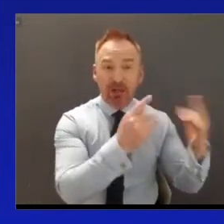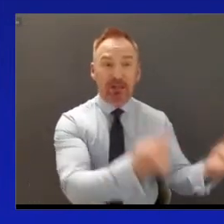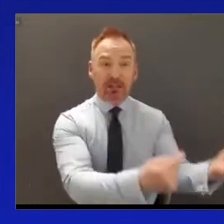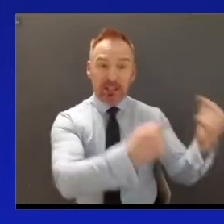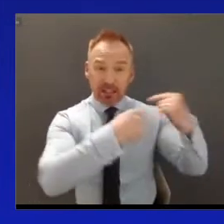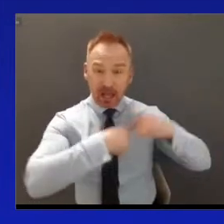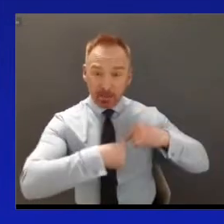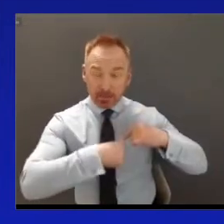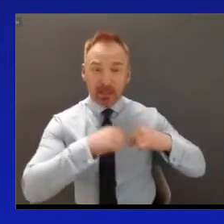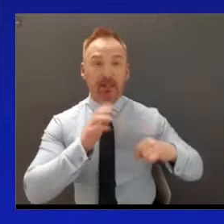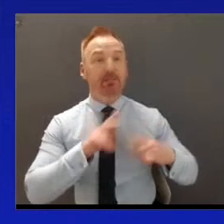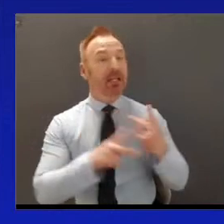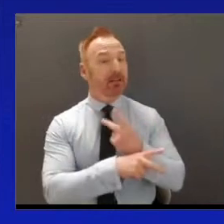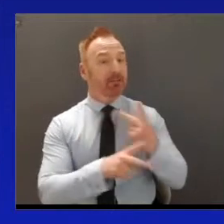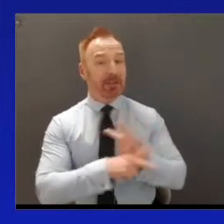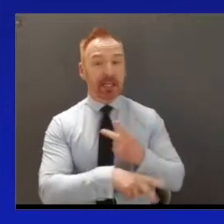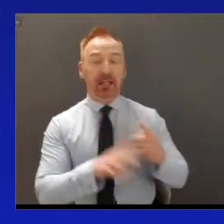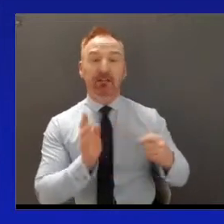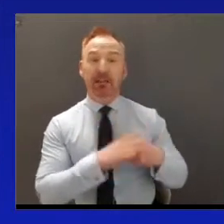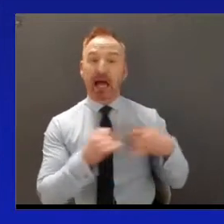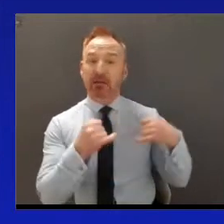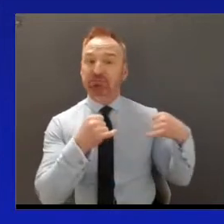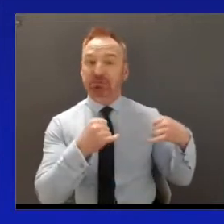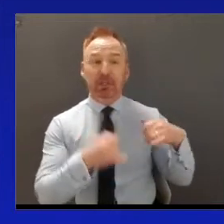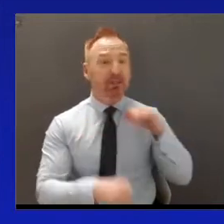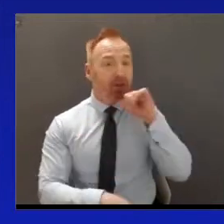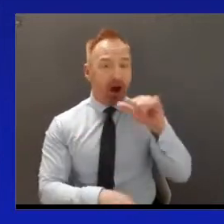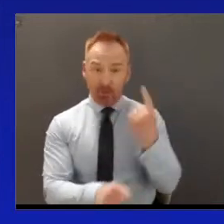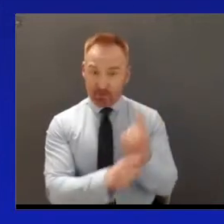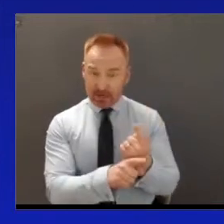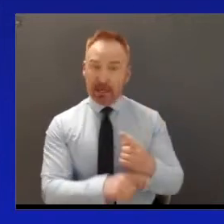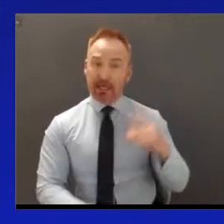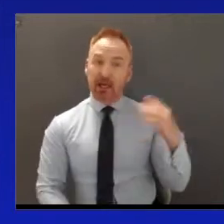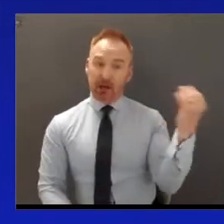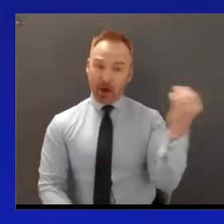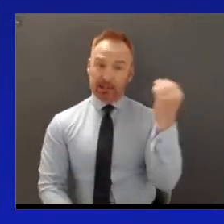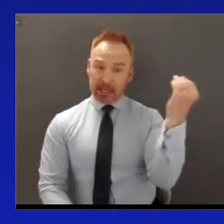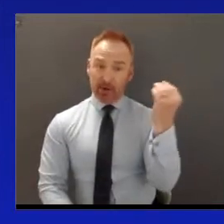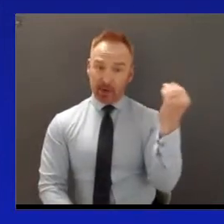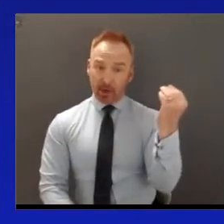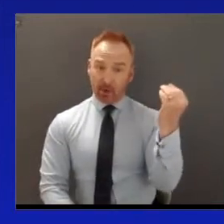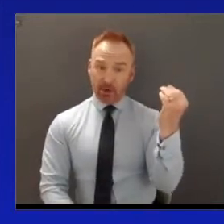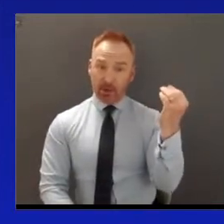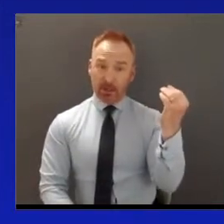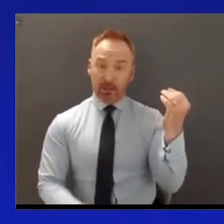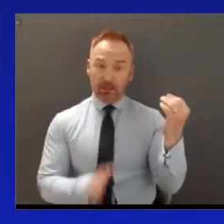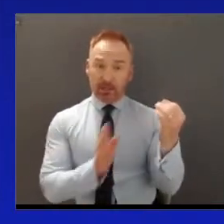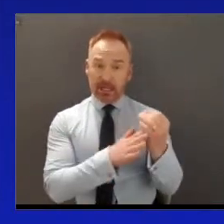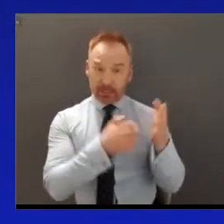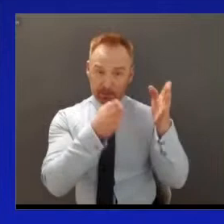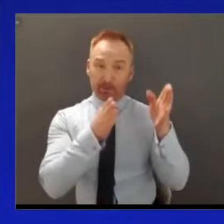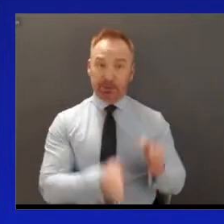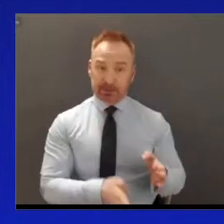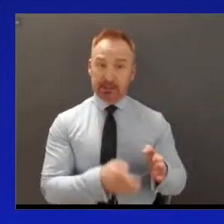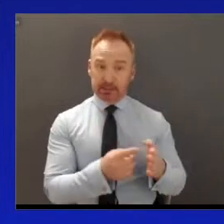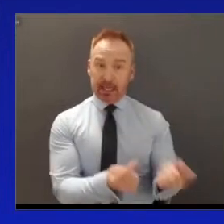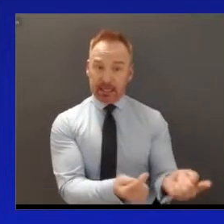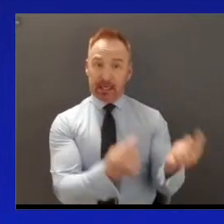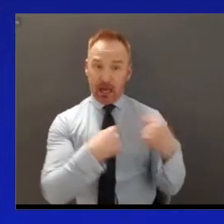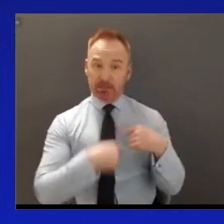be barred. No Ontario resident would be barred from getting a test anywhere in Ontario. What about